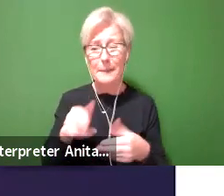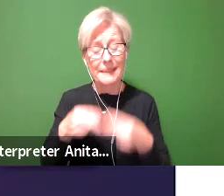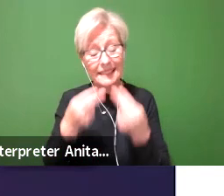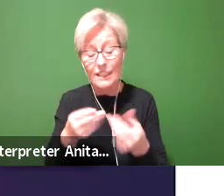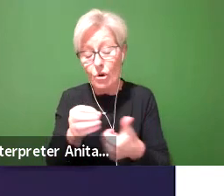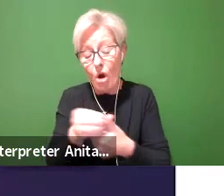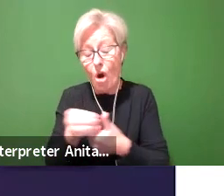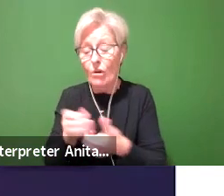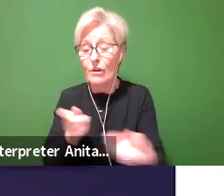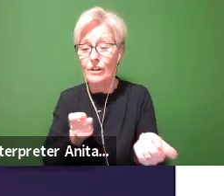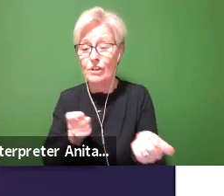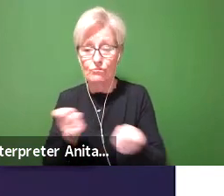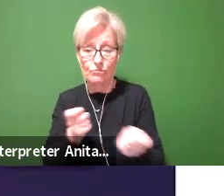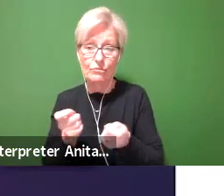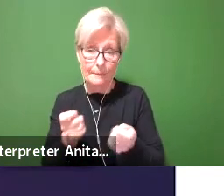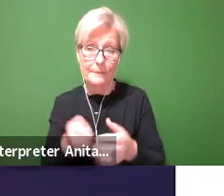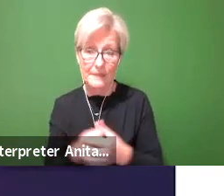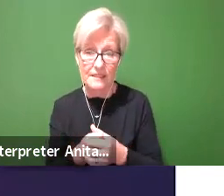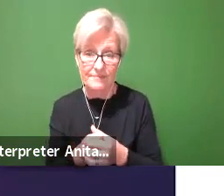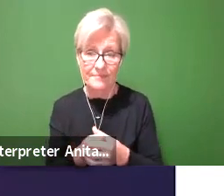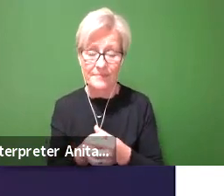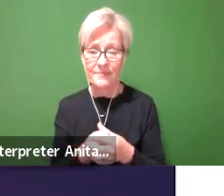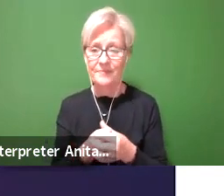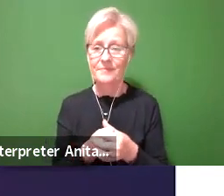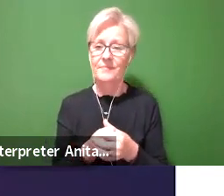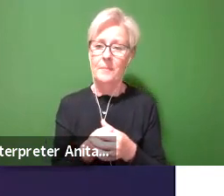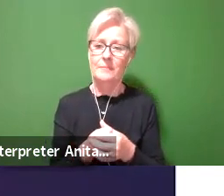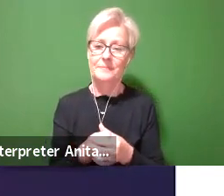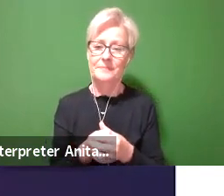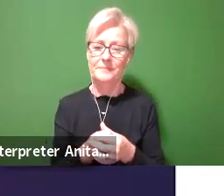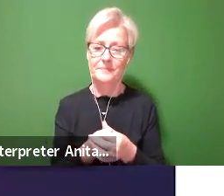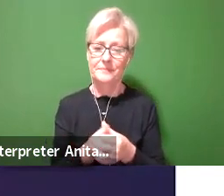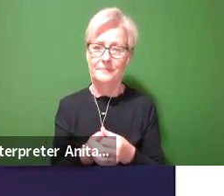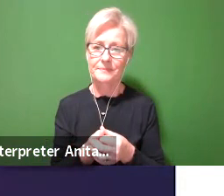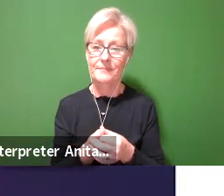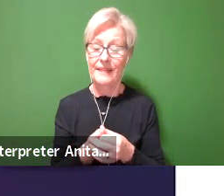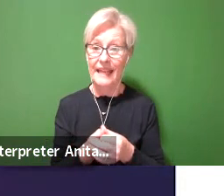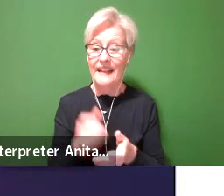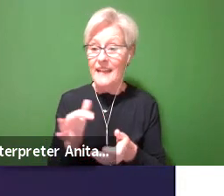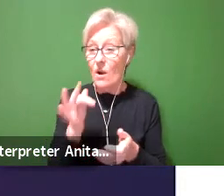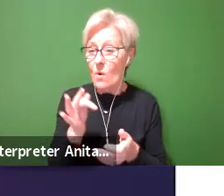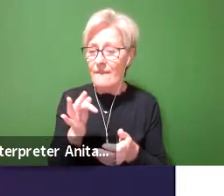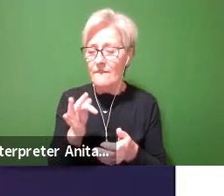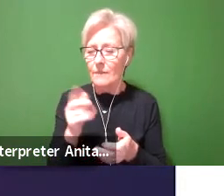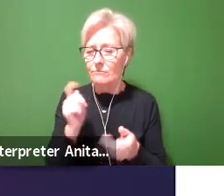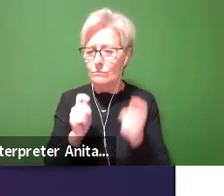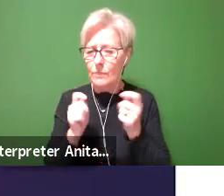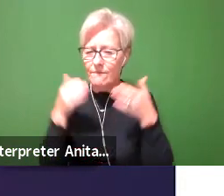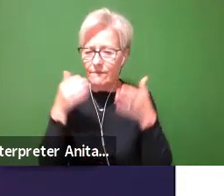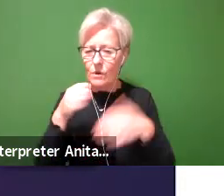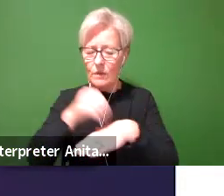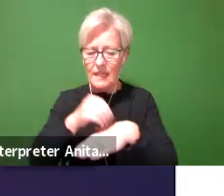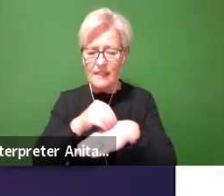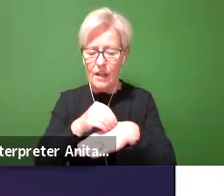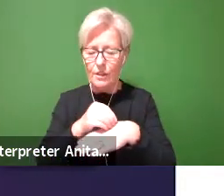of treatment before we would go down the exercise prescription route. Then if we look at urge incontinency, urge